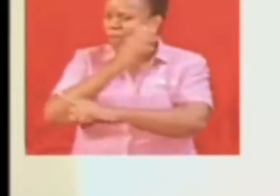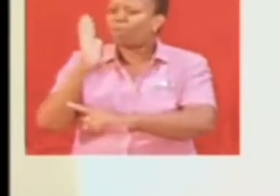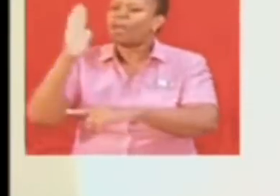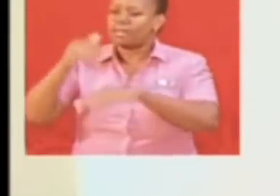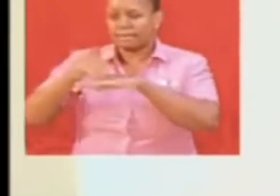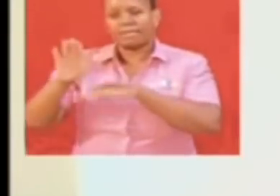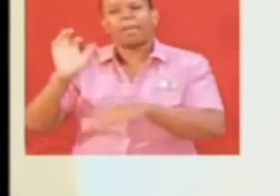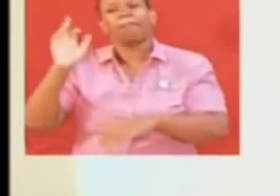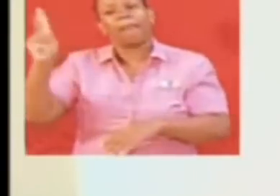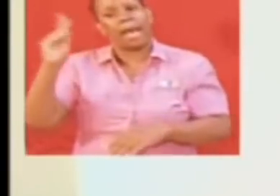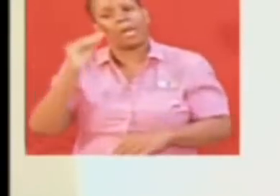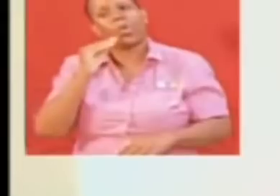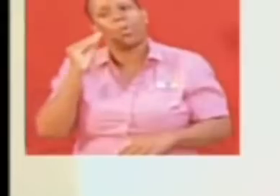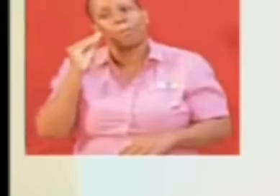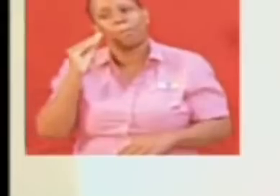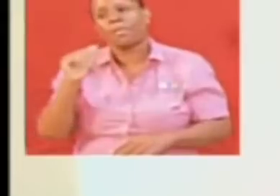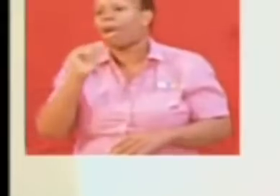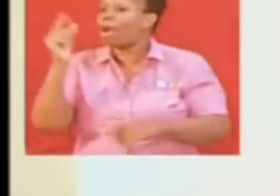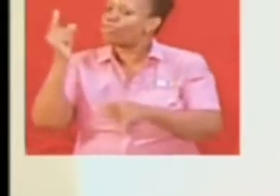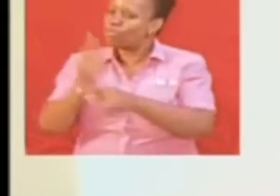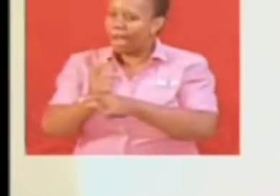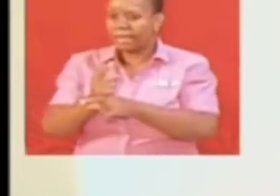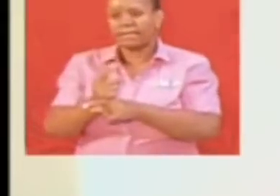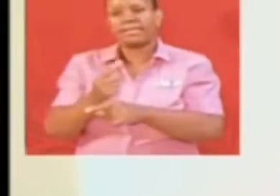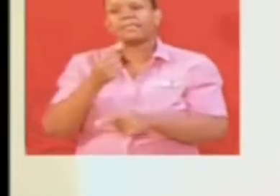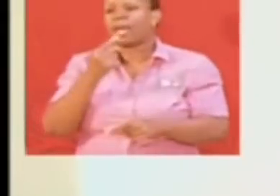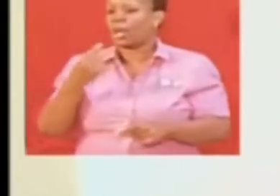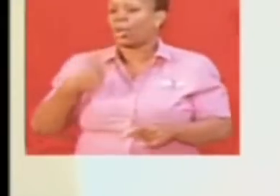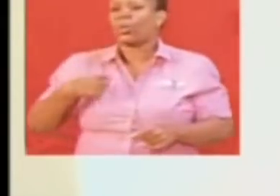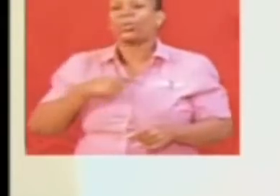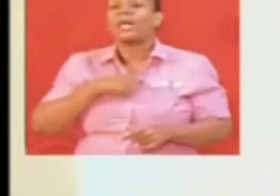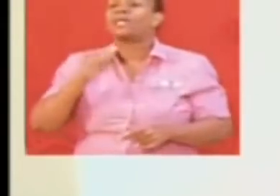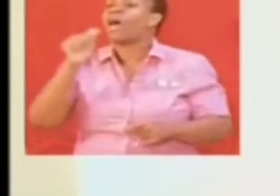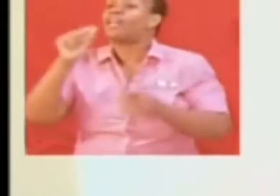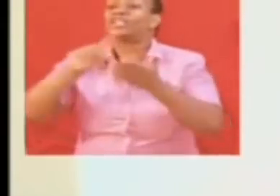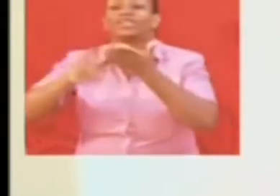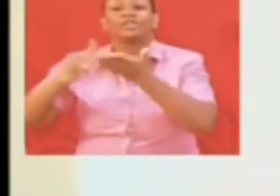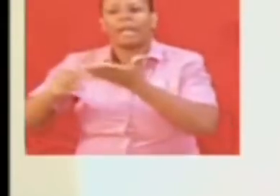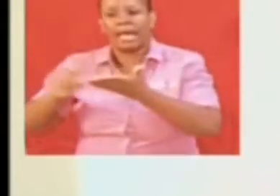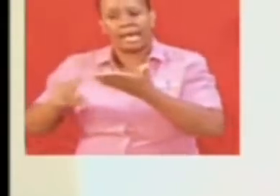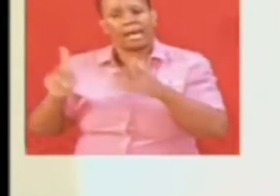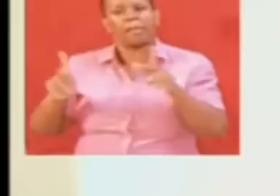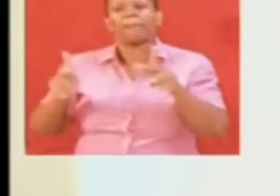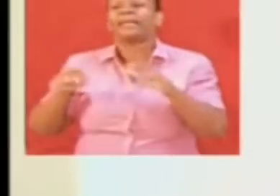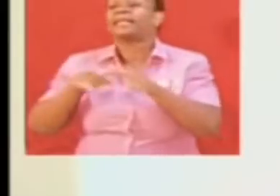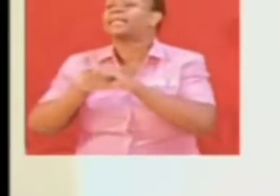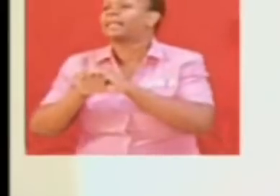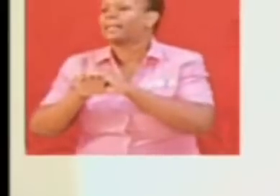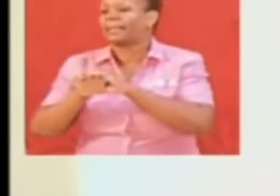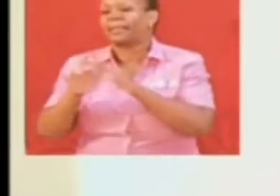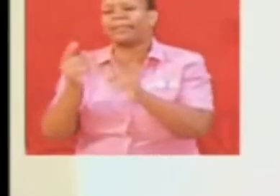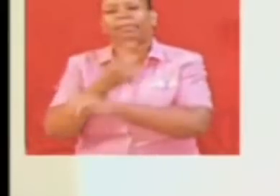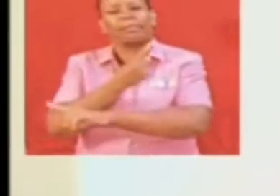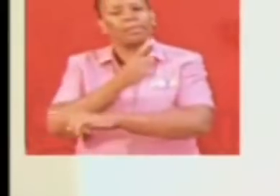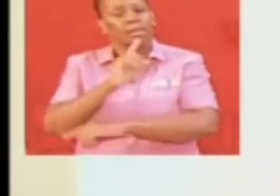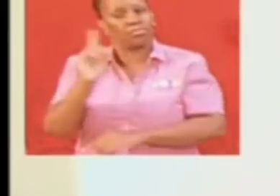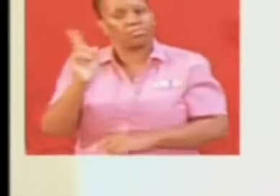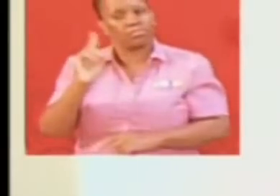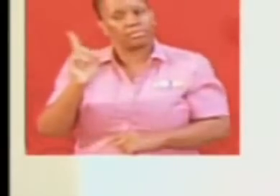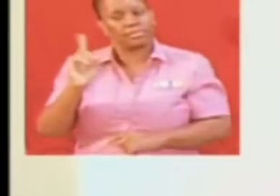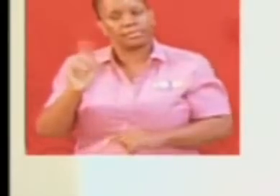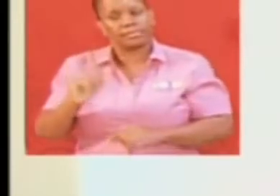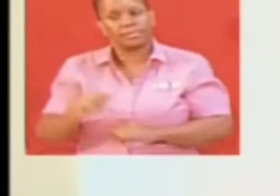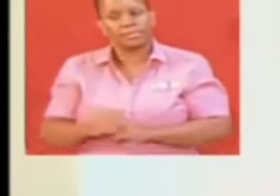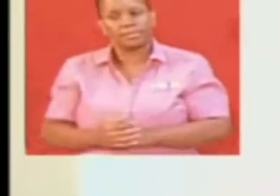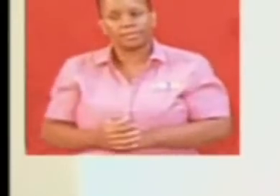with respect to ensuring that we keep our borders as closed as possible during the period of closure, and even before closure, that